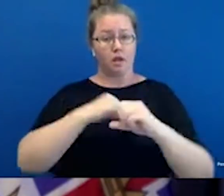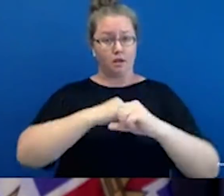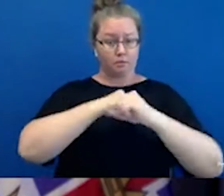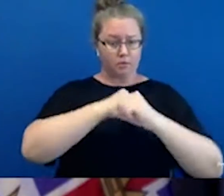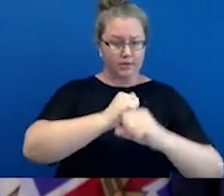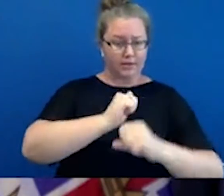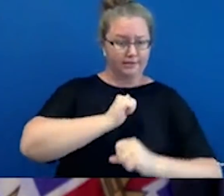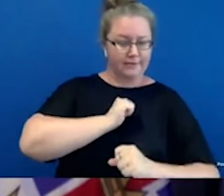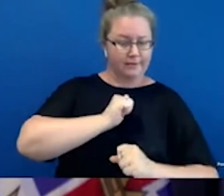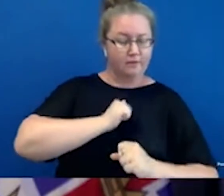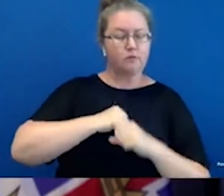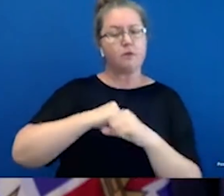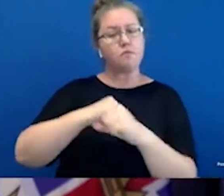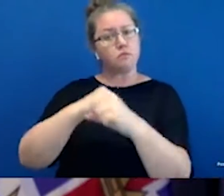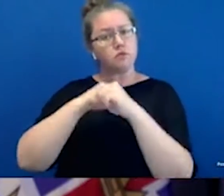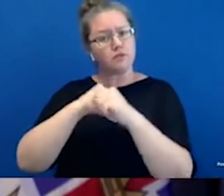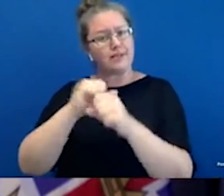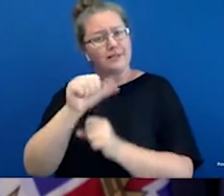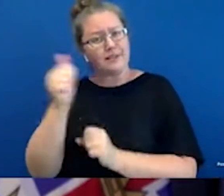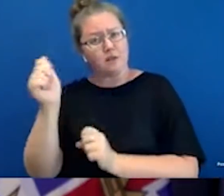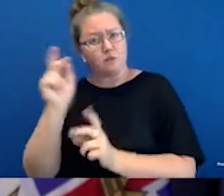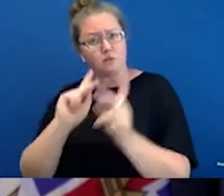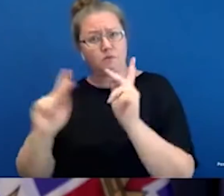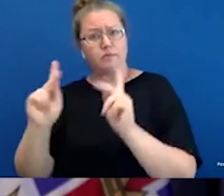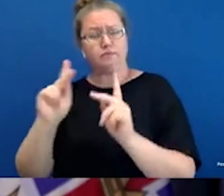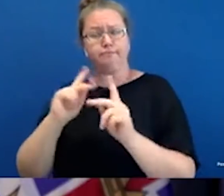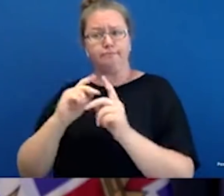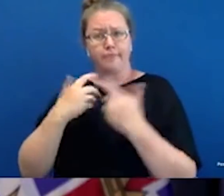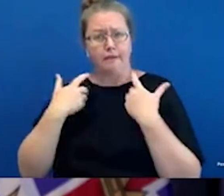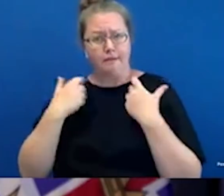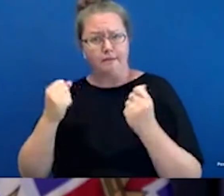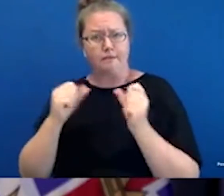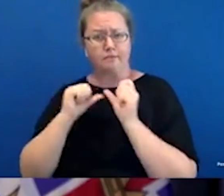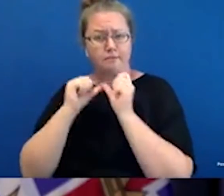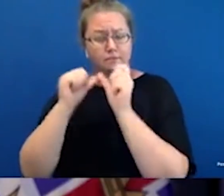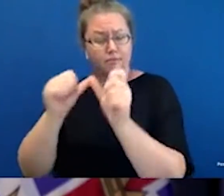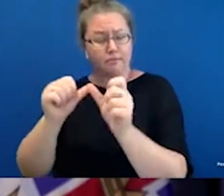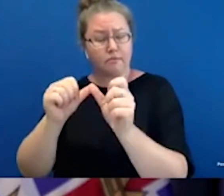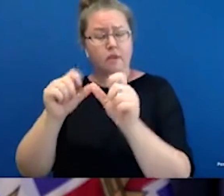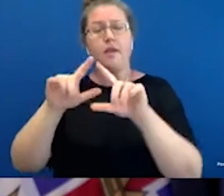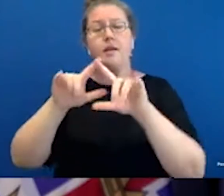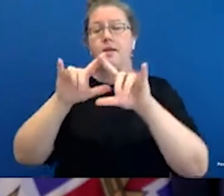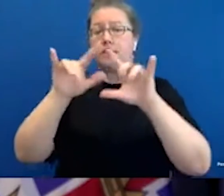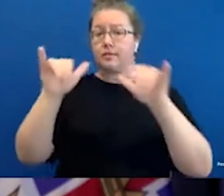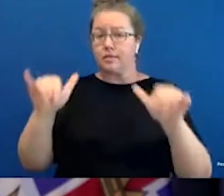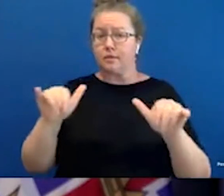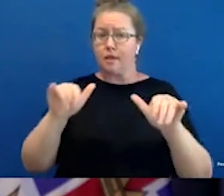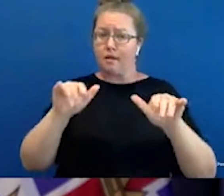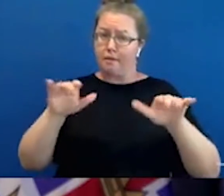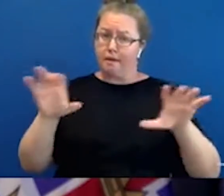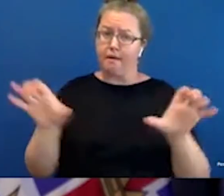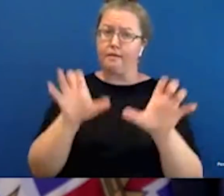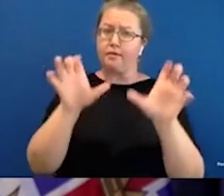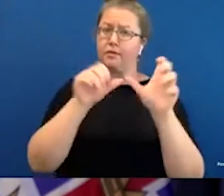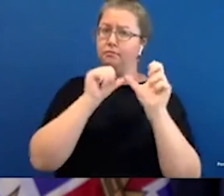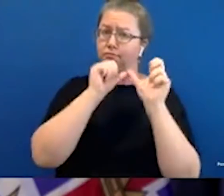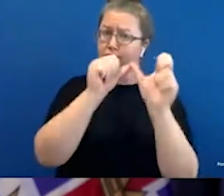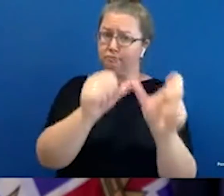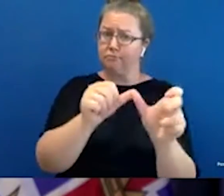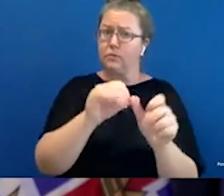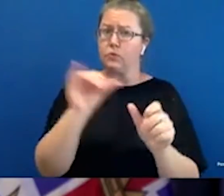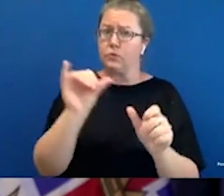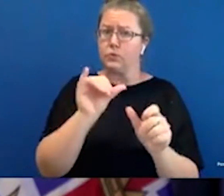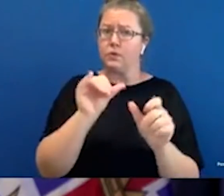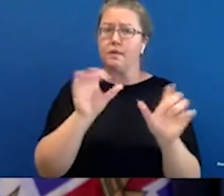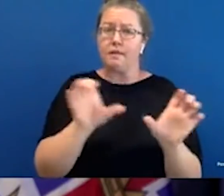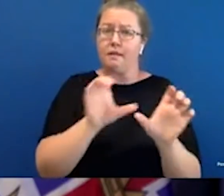everything we can to protect ourselves and those around us, but to ensure that we also have those activities that